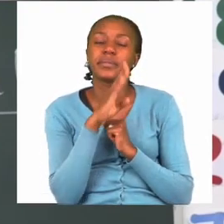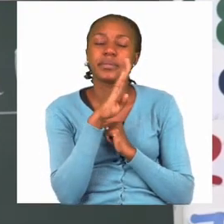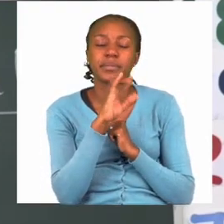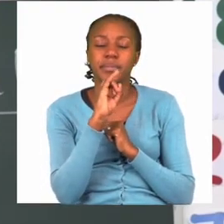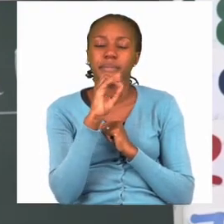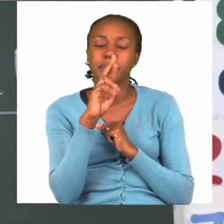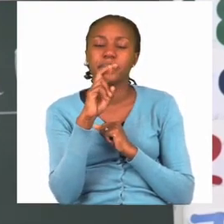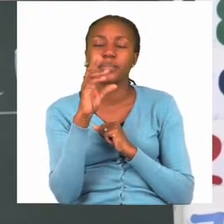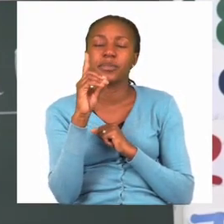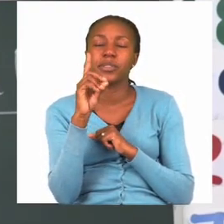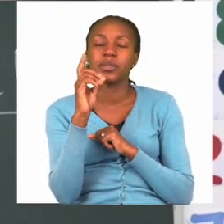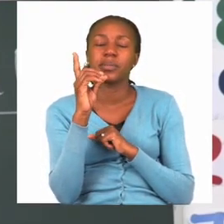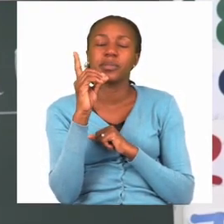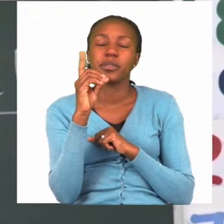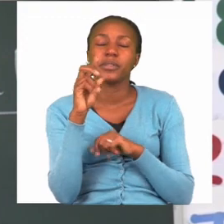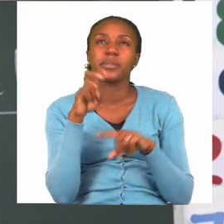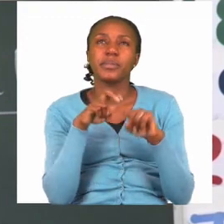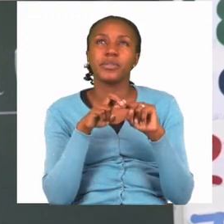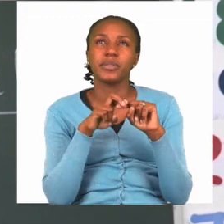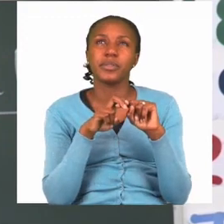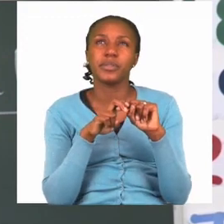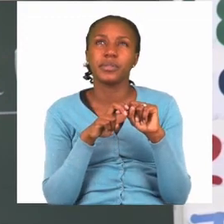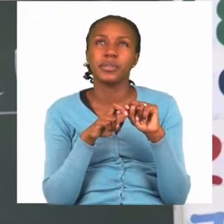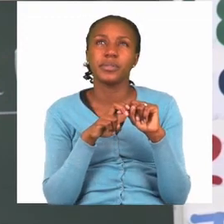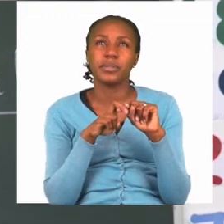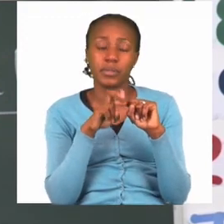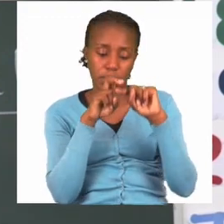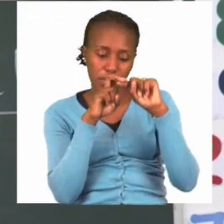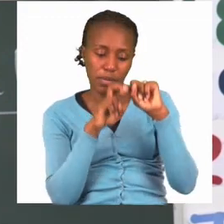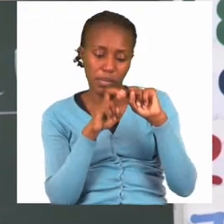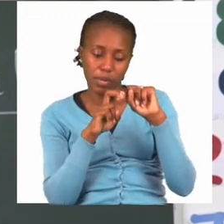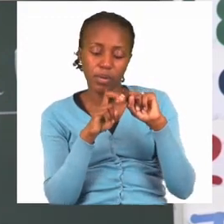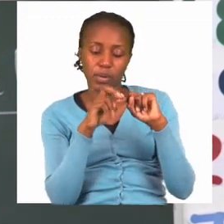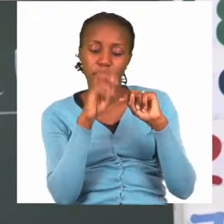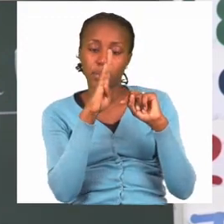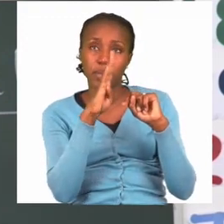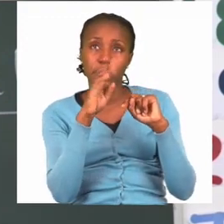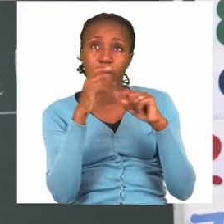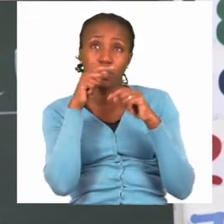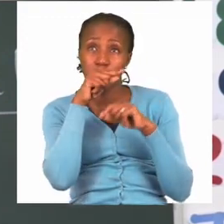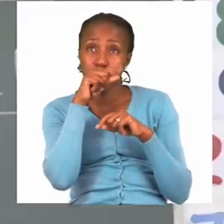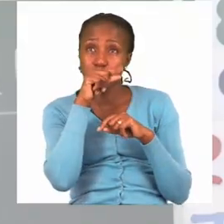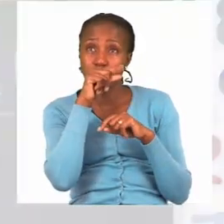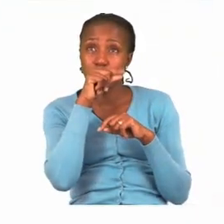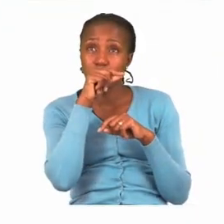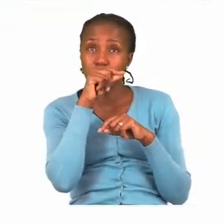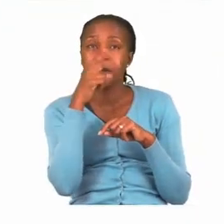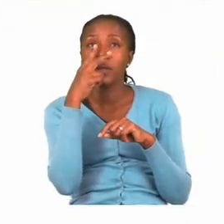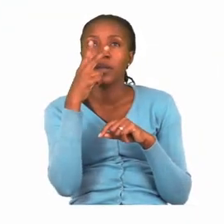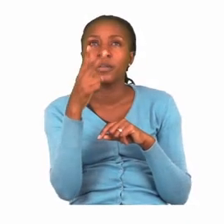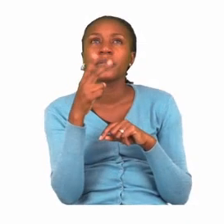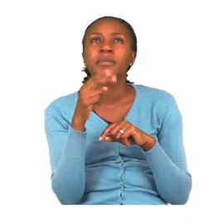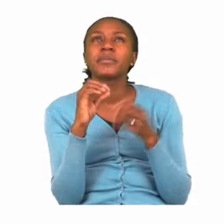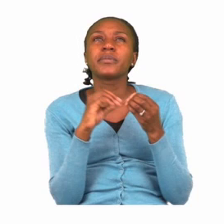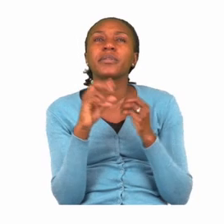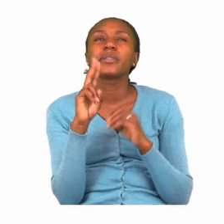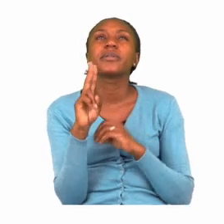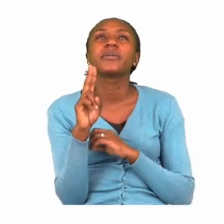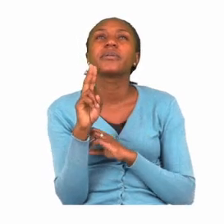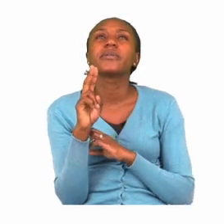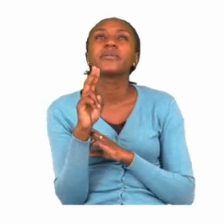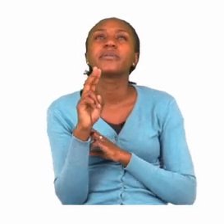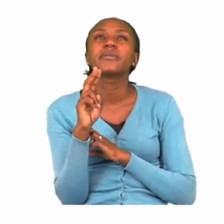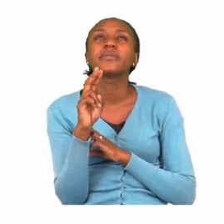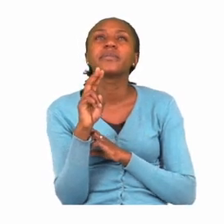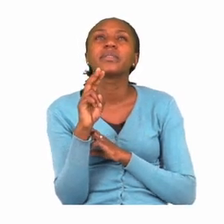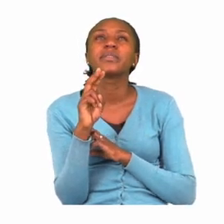bird. Now let's quickly go back to the page and have a look at number 2.